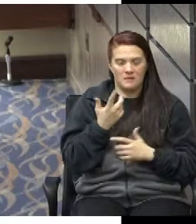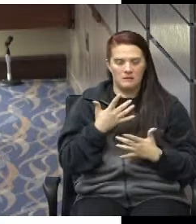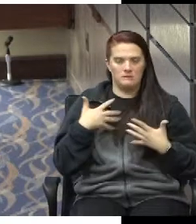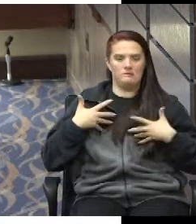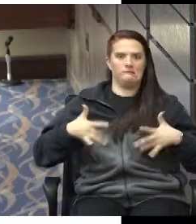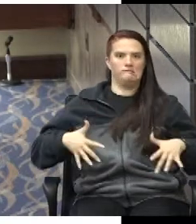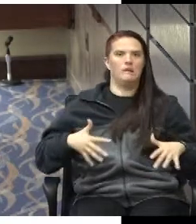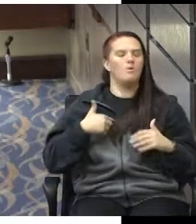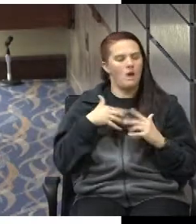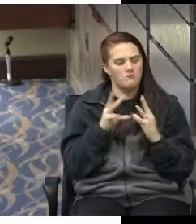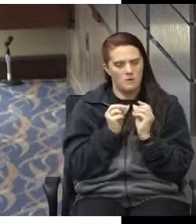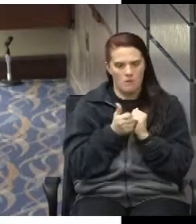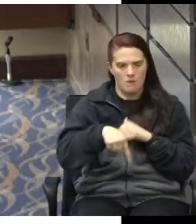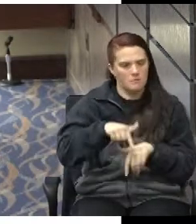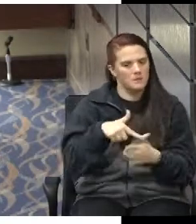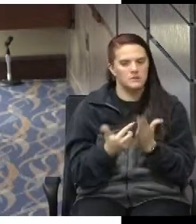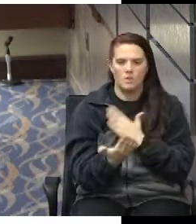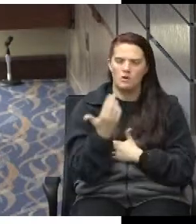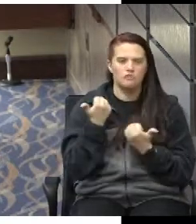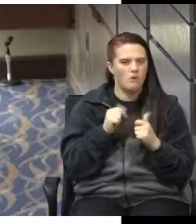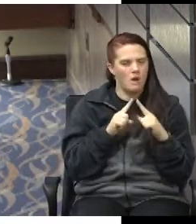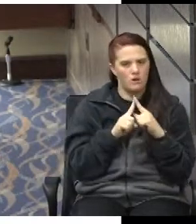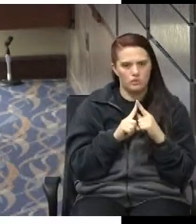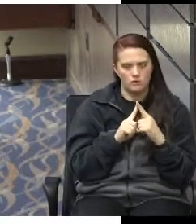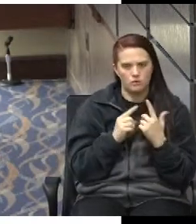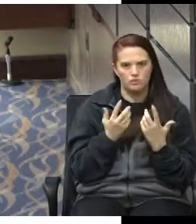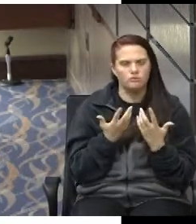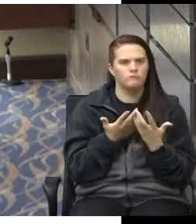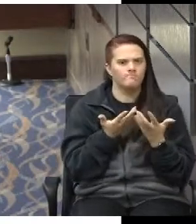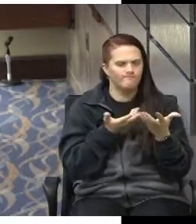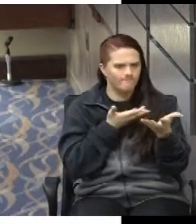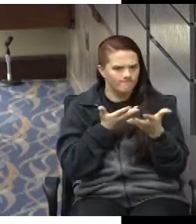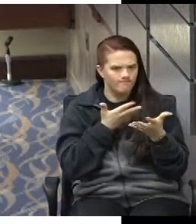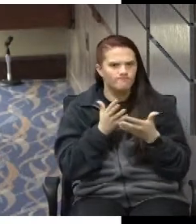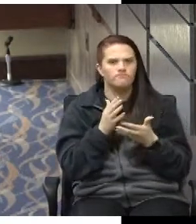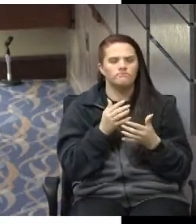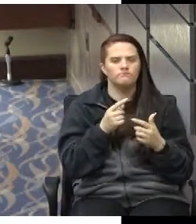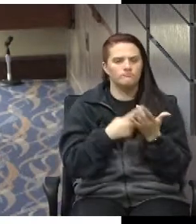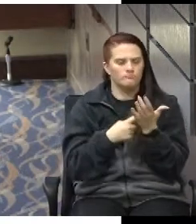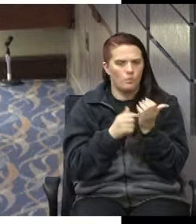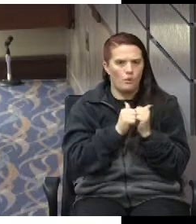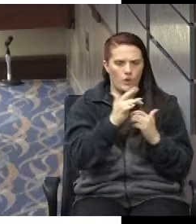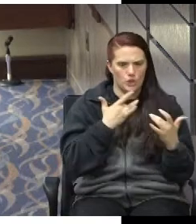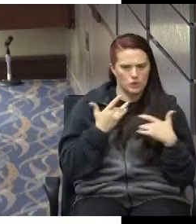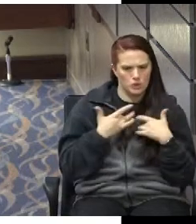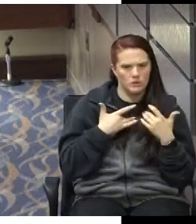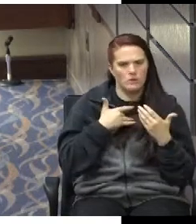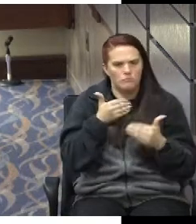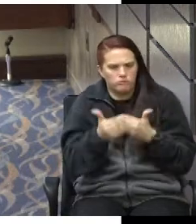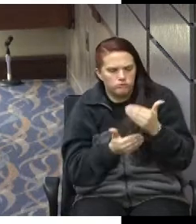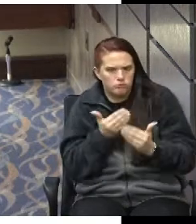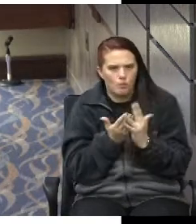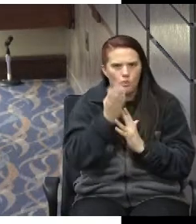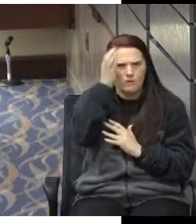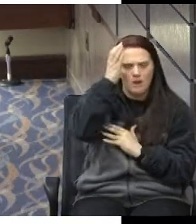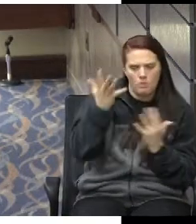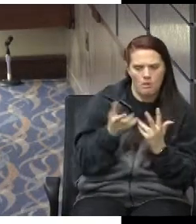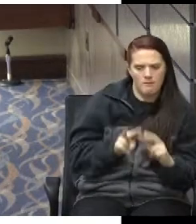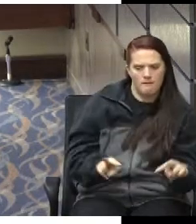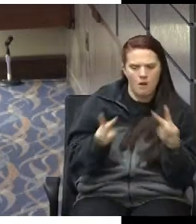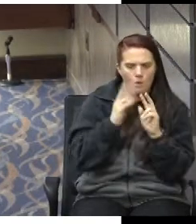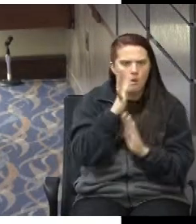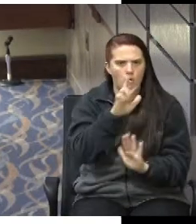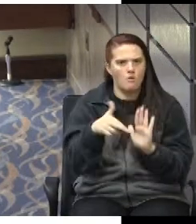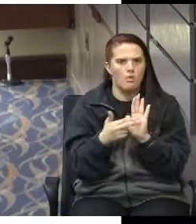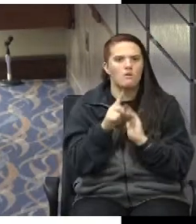anxiety-filled. So we had a meeting with them this morning, try to allay their concerns they may have about this project. We walked them through what the concepts are, what the value is, and what their